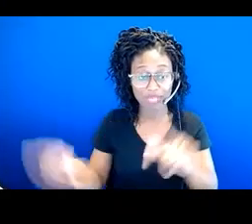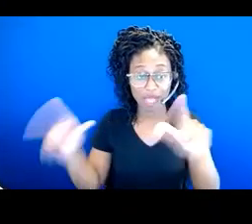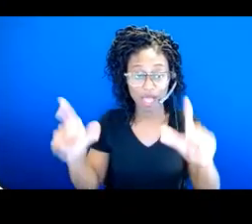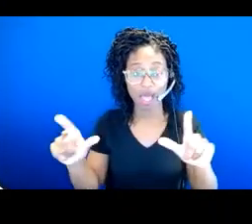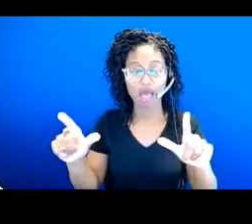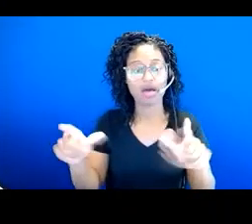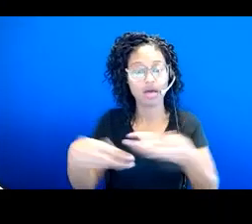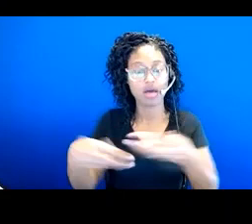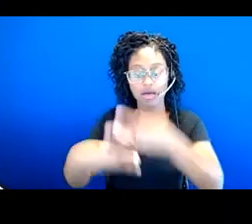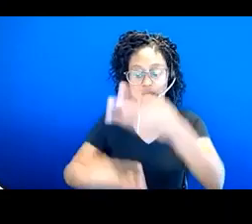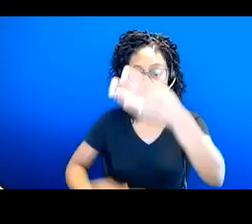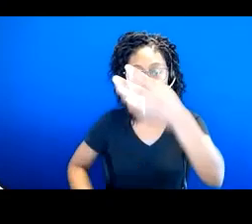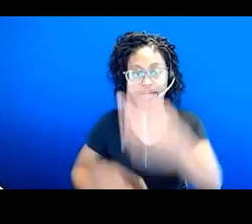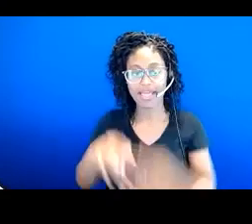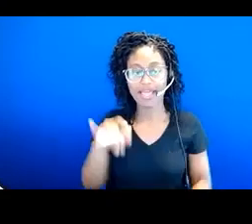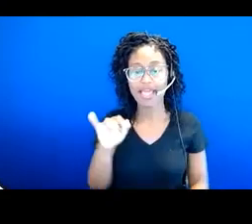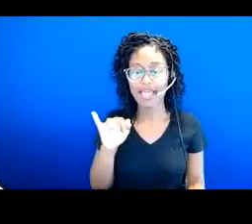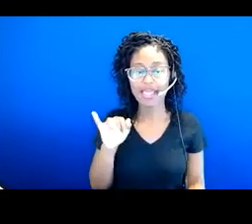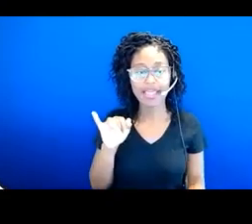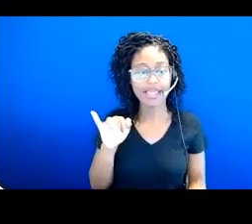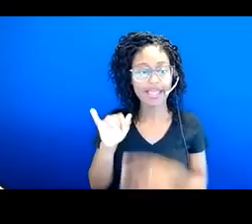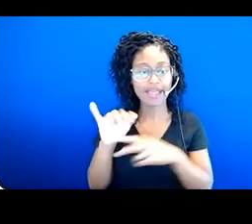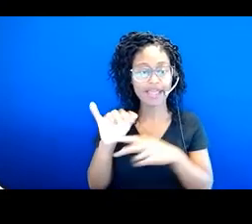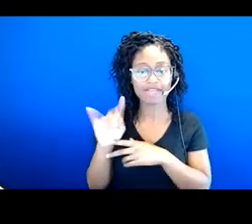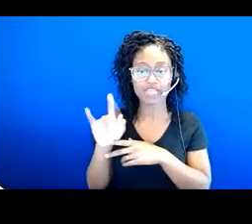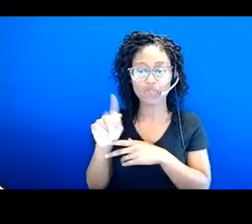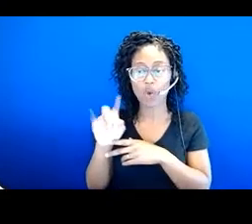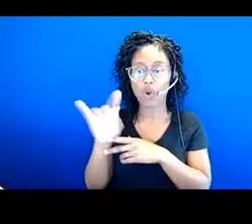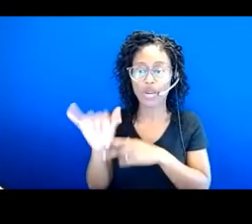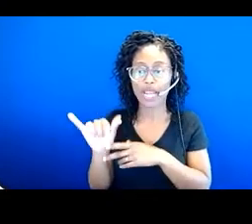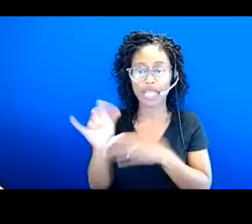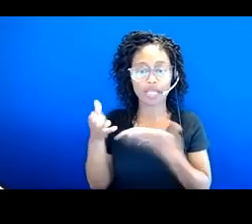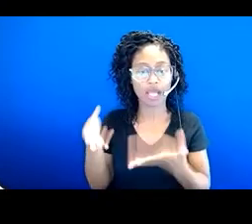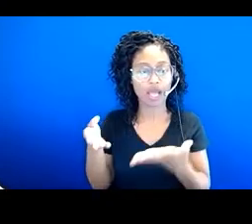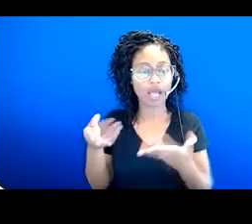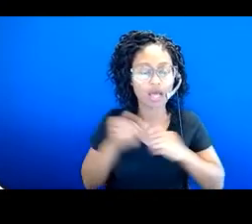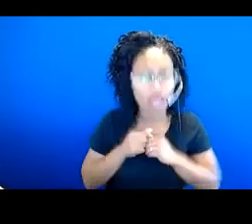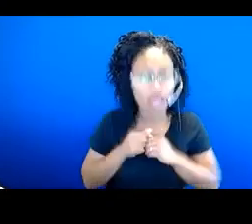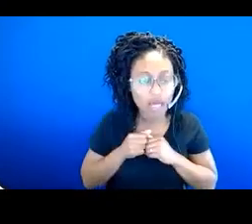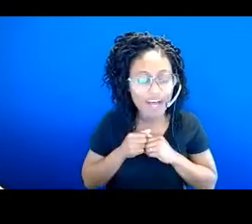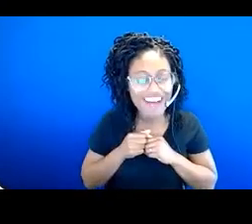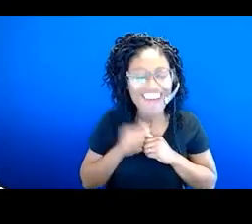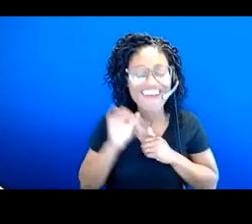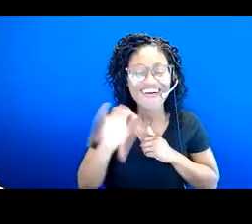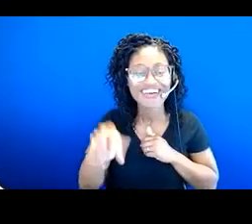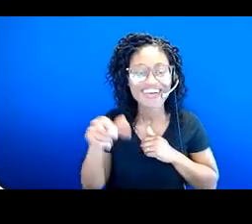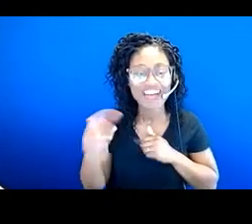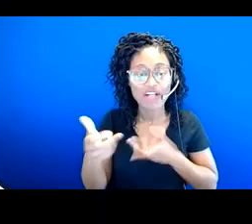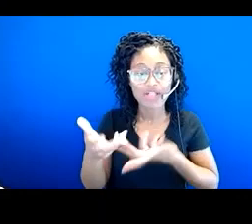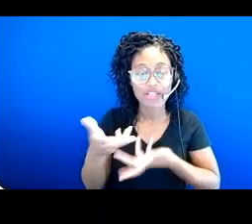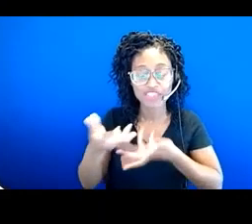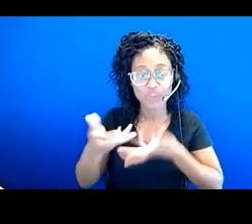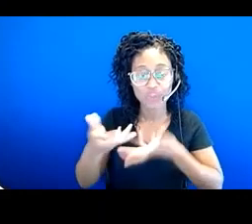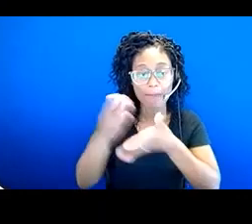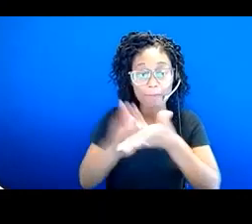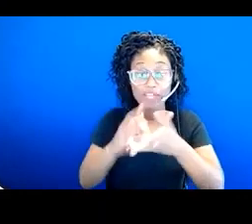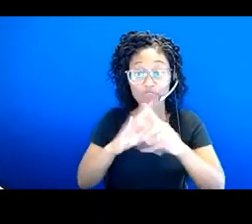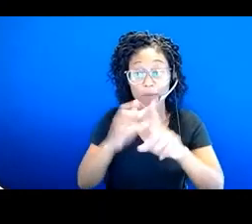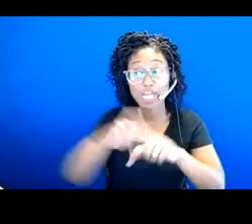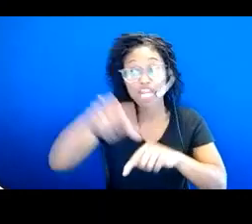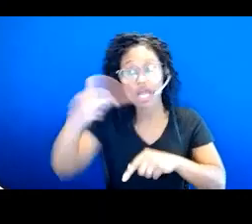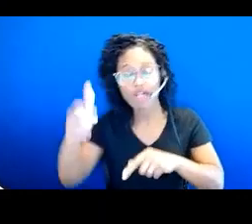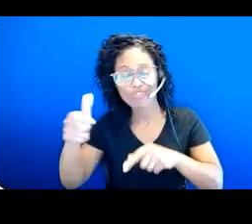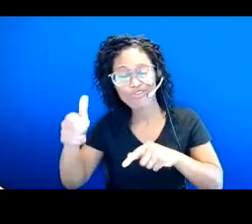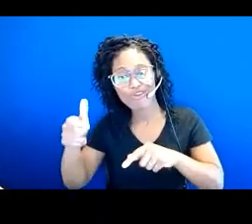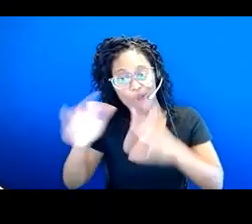inventory that you can use. This is an interactive piece on another website. It's not created within an iPoster, but again, you can